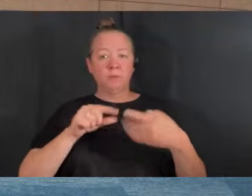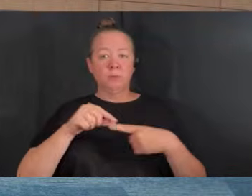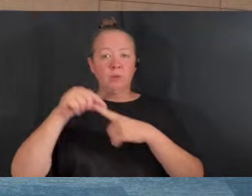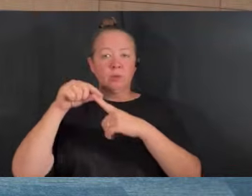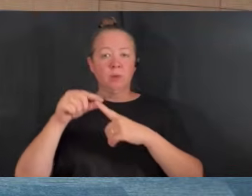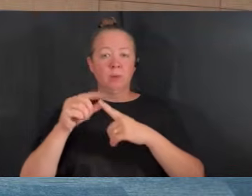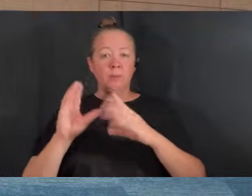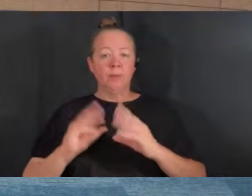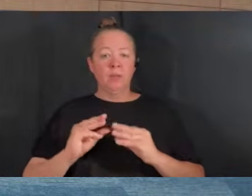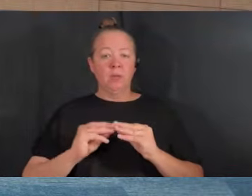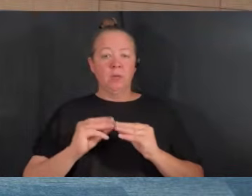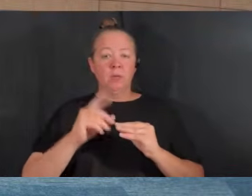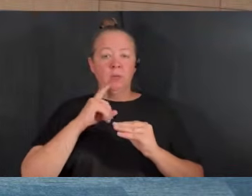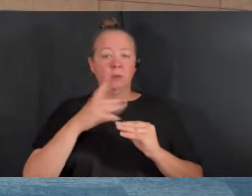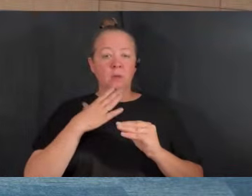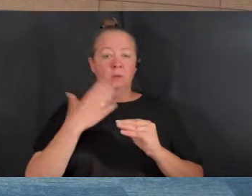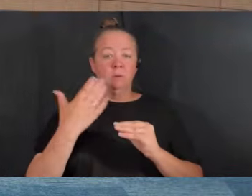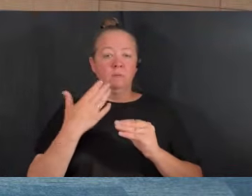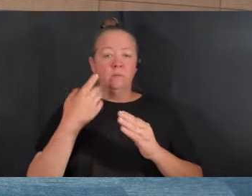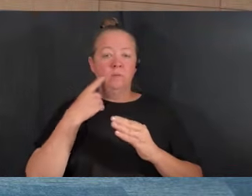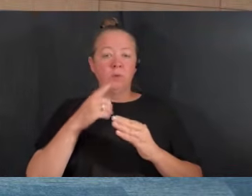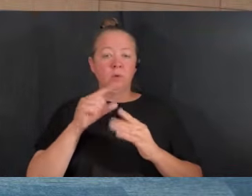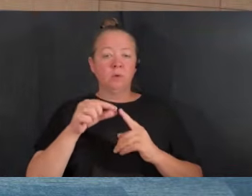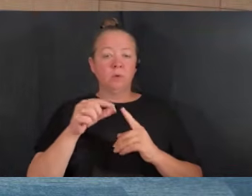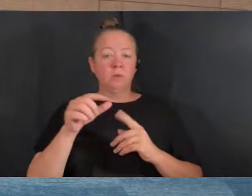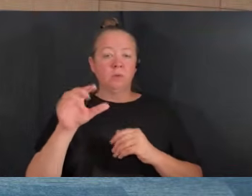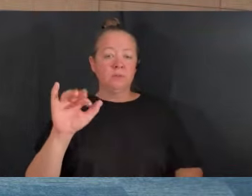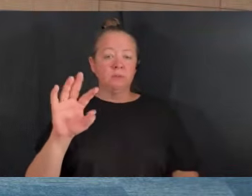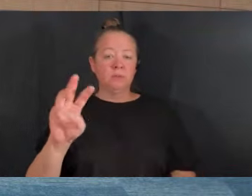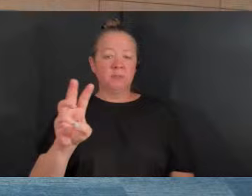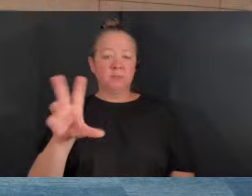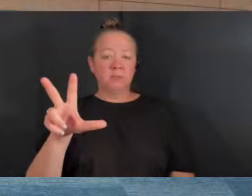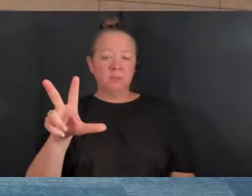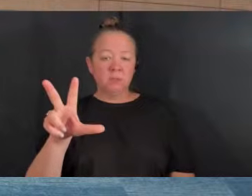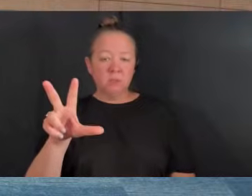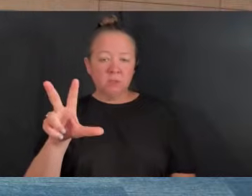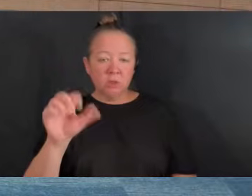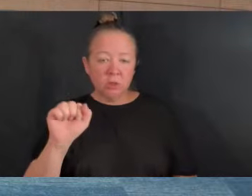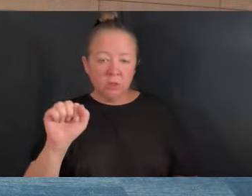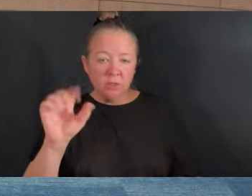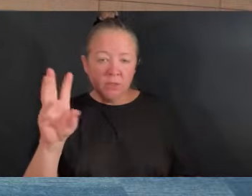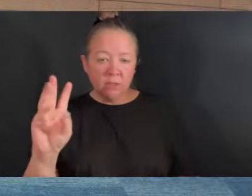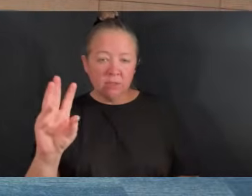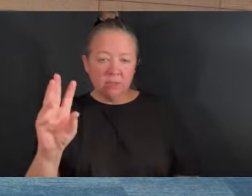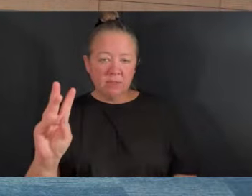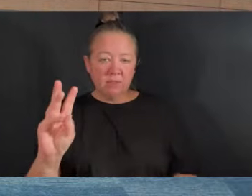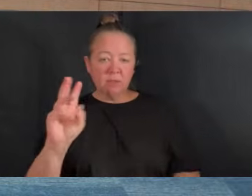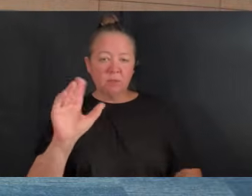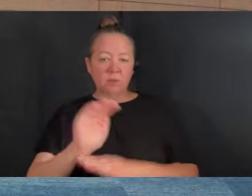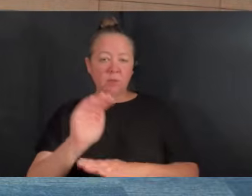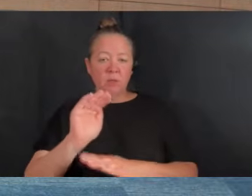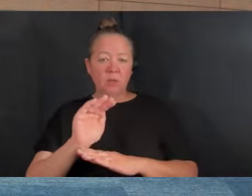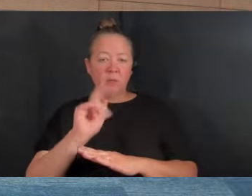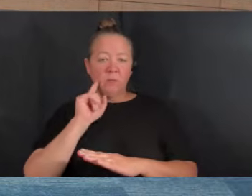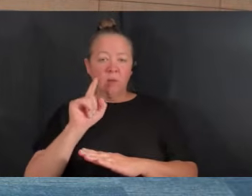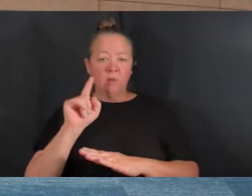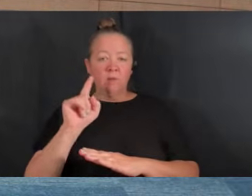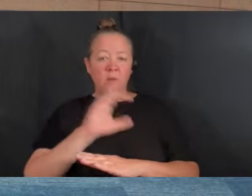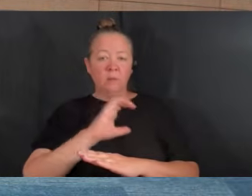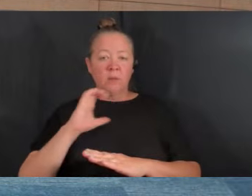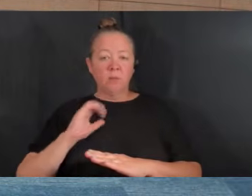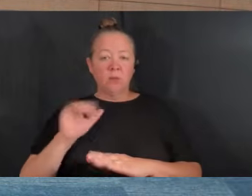by motion made by Councilmember Briner and seconded by Councilmember Tanzi. The vote was unanimous to hold a closed session.